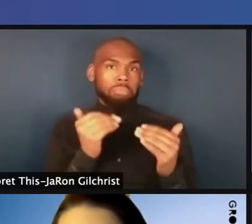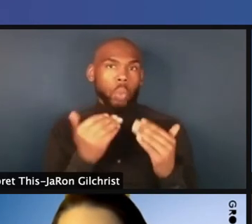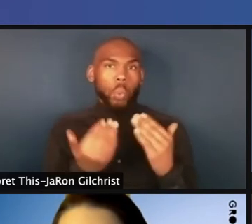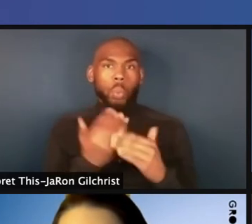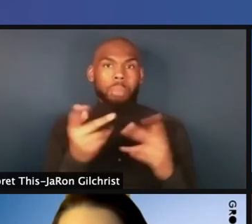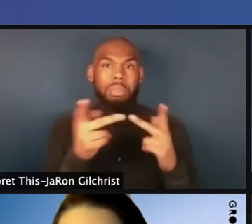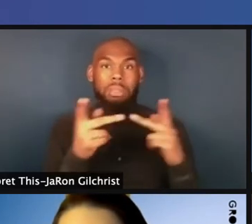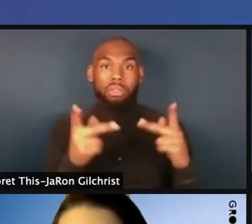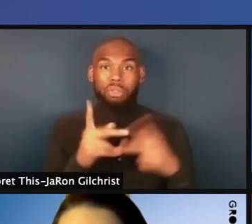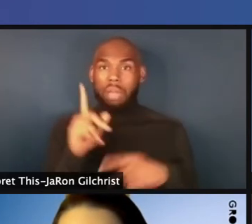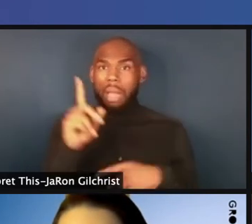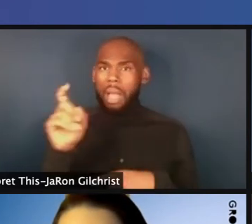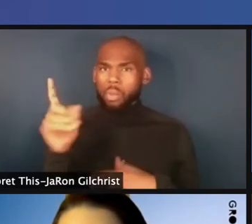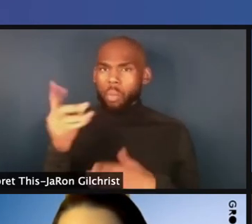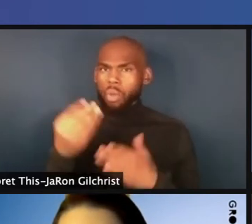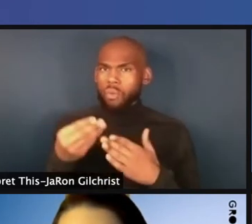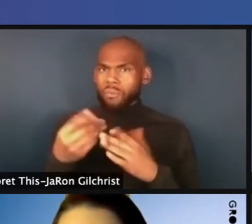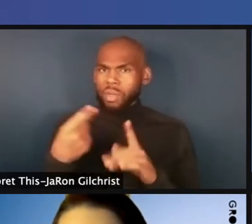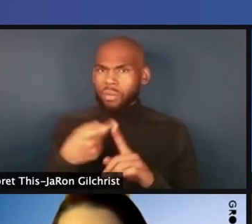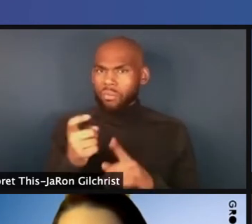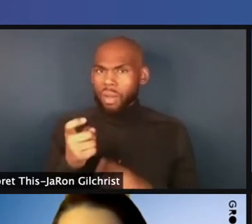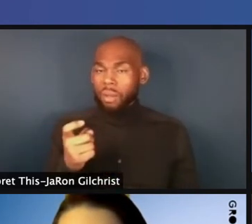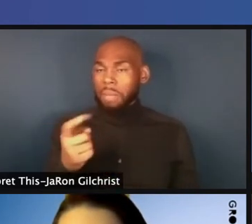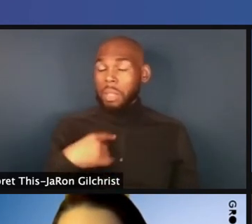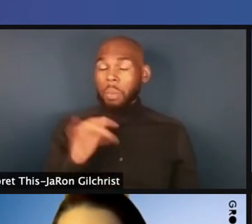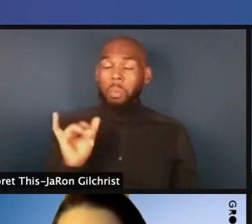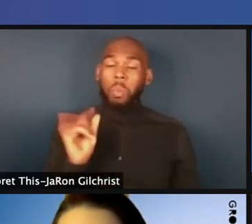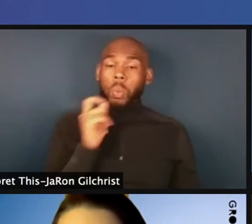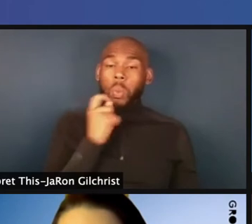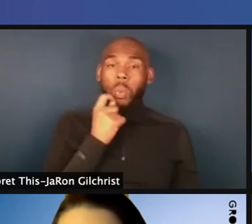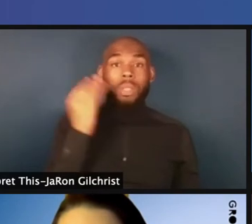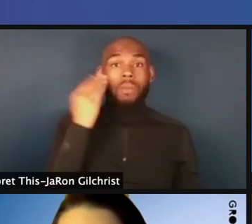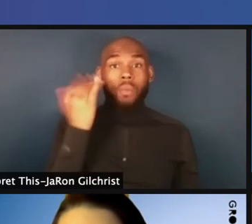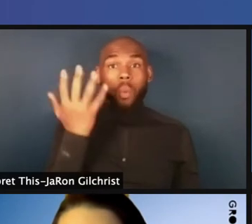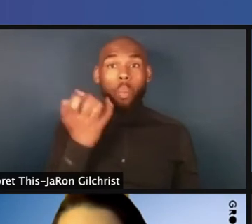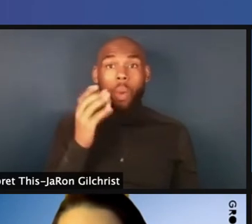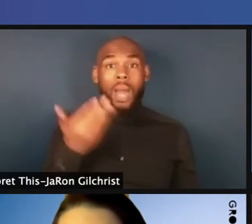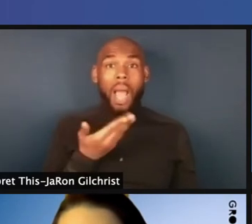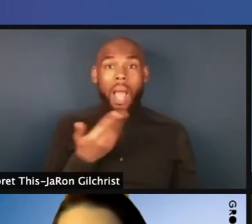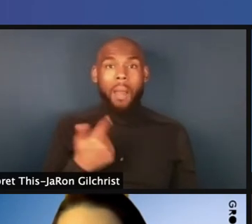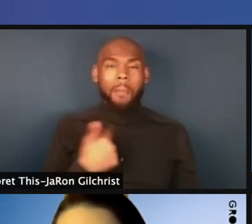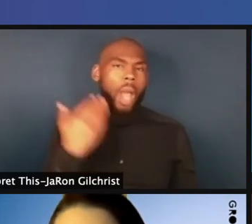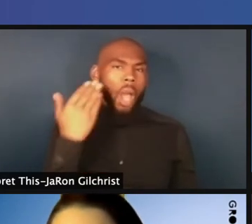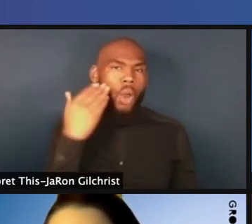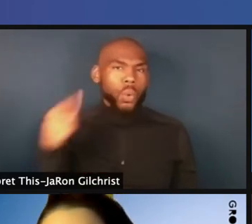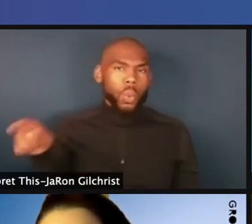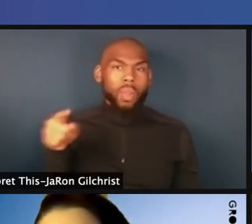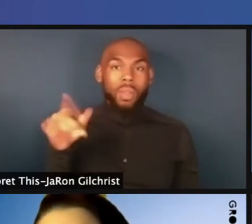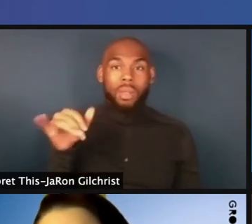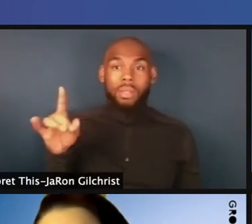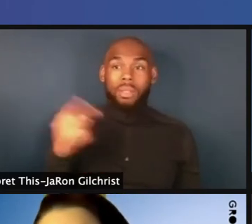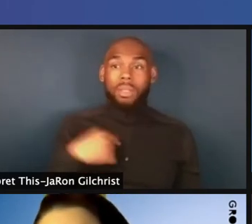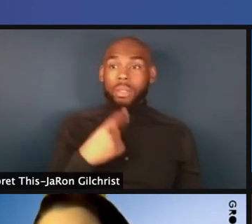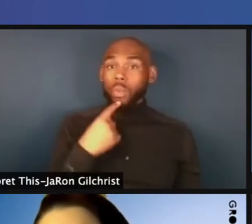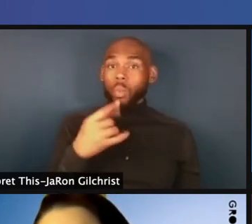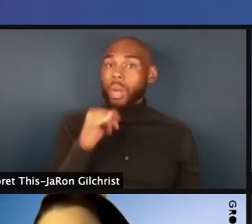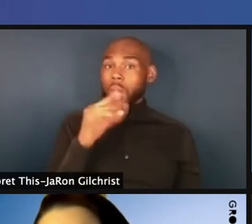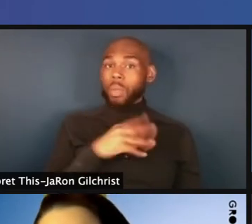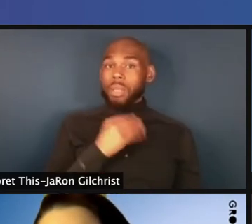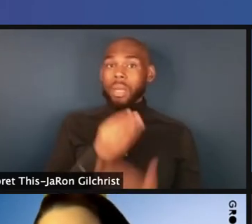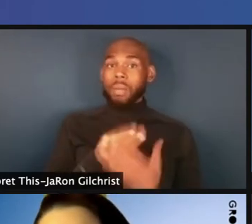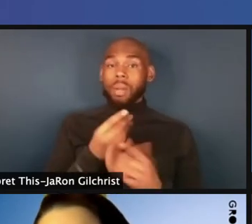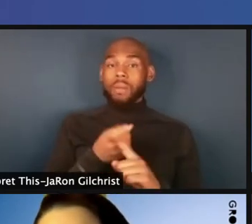said, cool, that's great and all. If you want to hire me, which I knew they did, we're not going to take money from oil and gas, and we're not going to